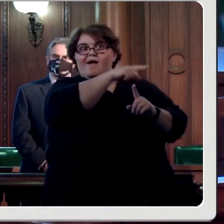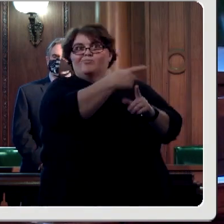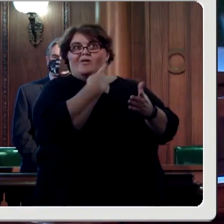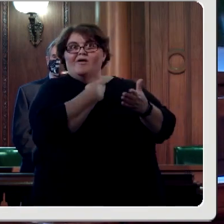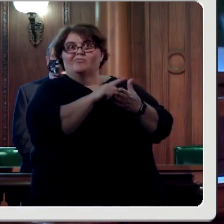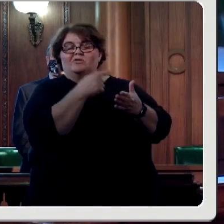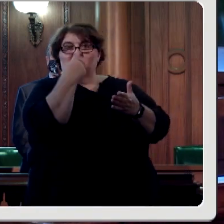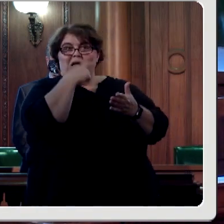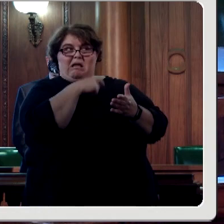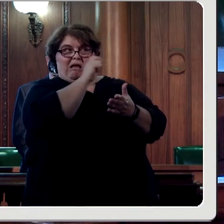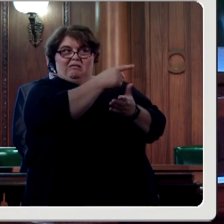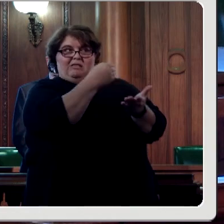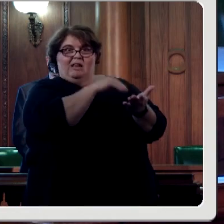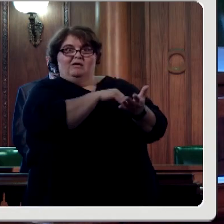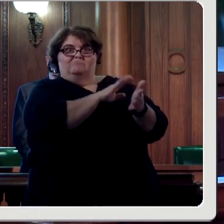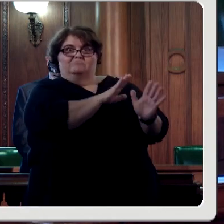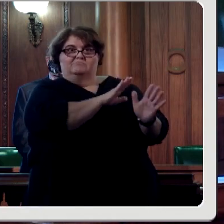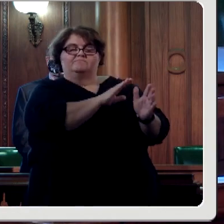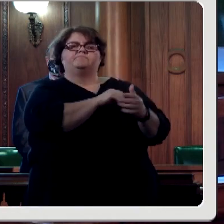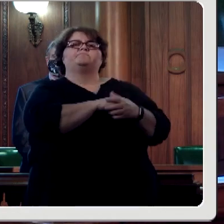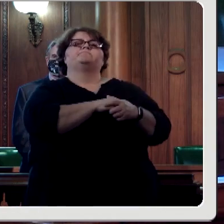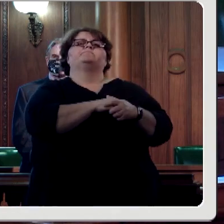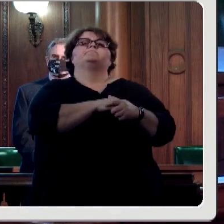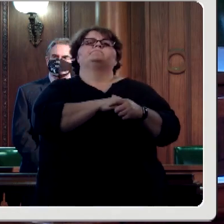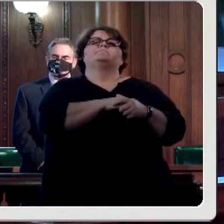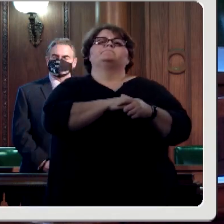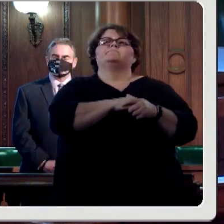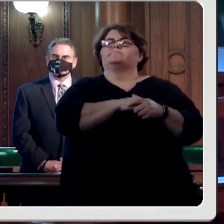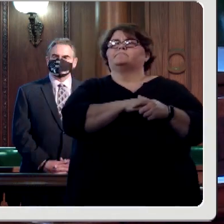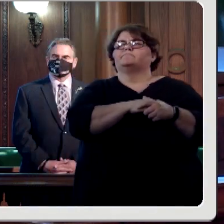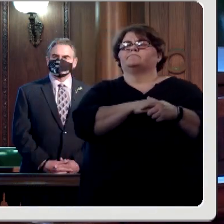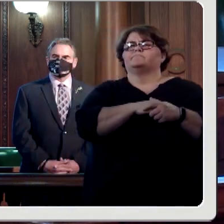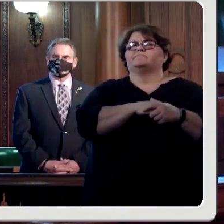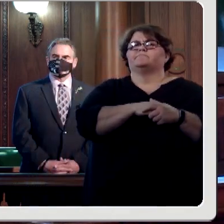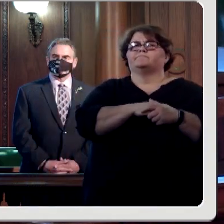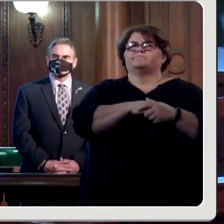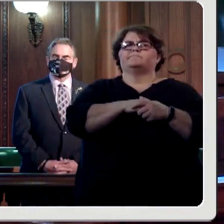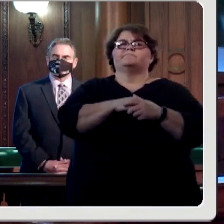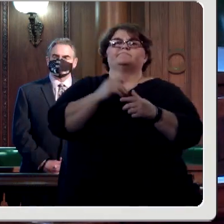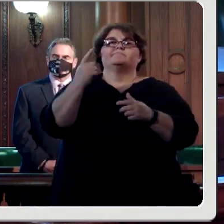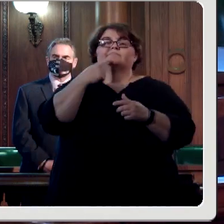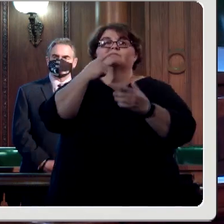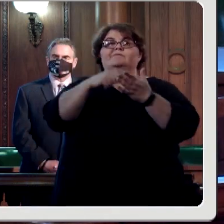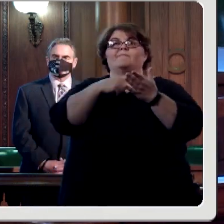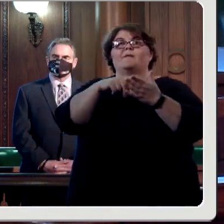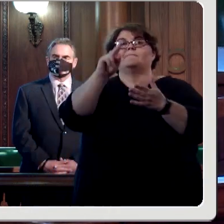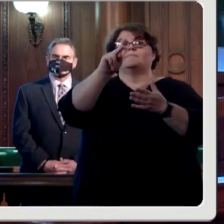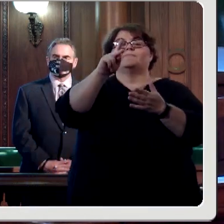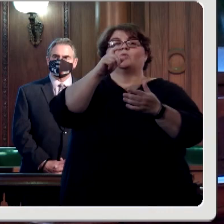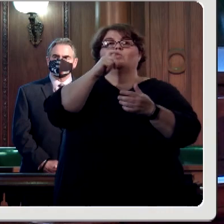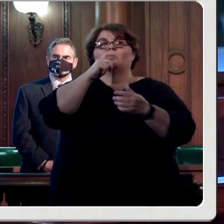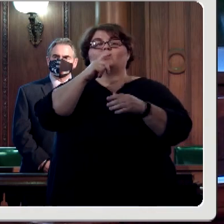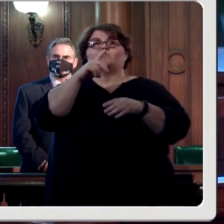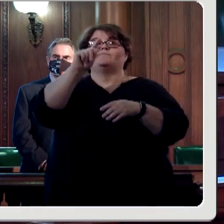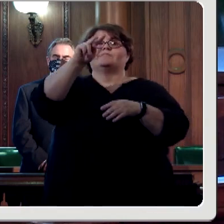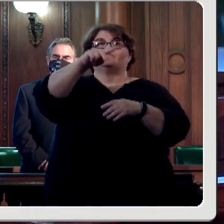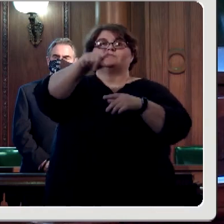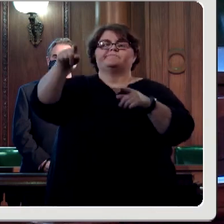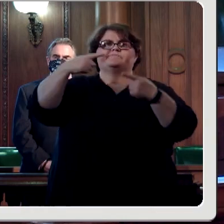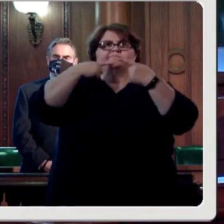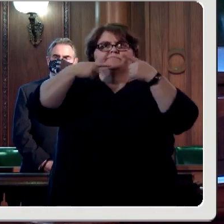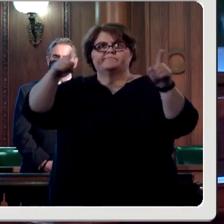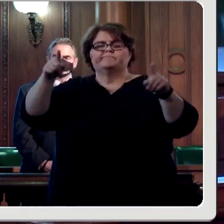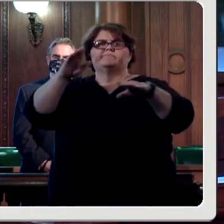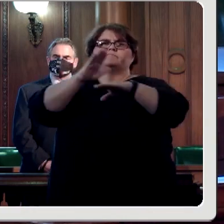answer this one. You sometimes see people who are medical professionals on TV who will say, we have to do X, right now, or, this has to